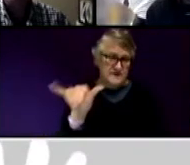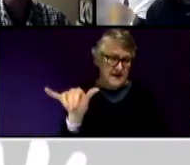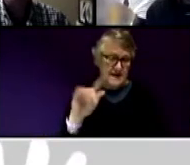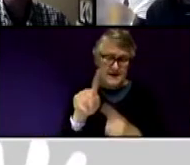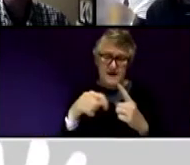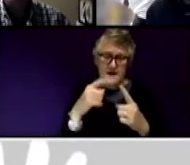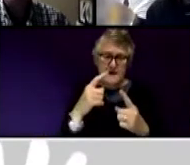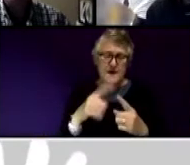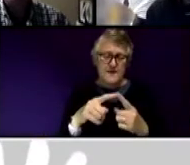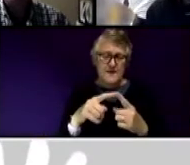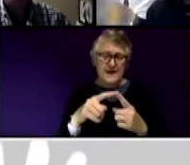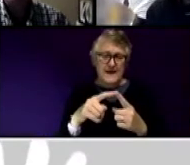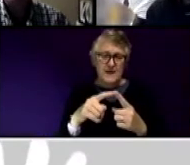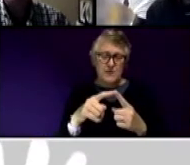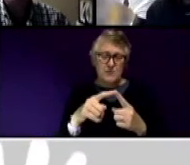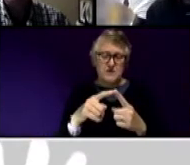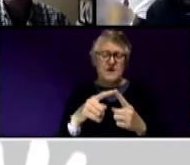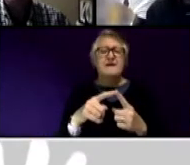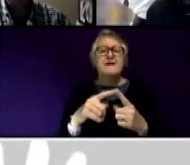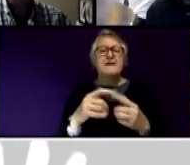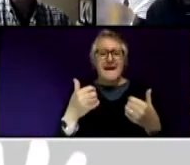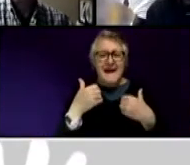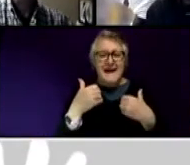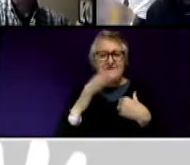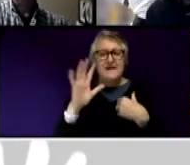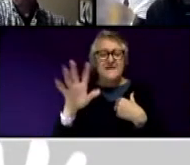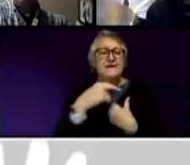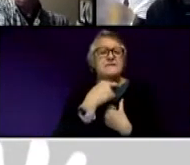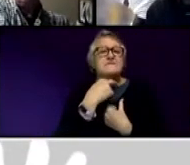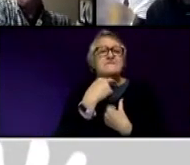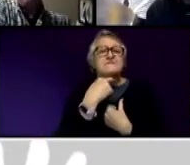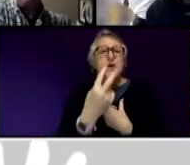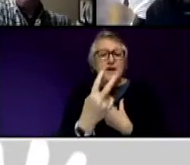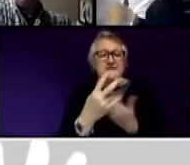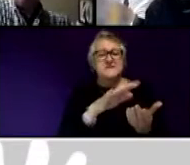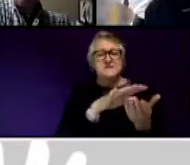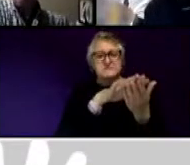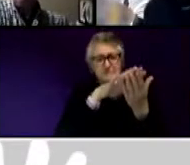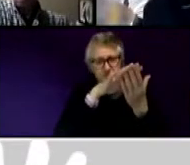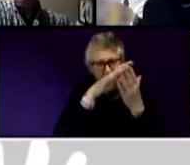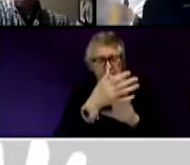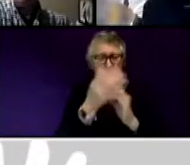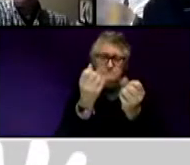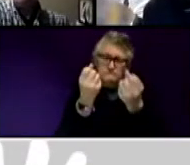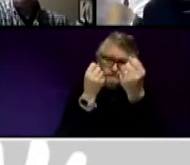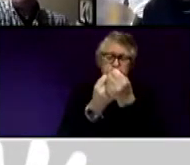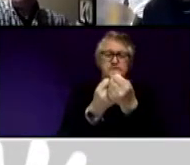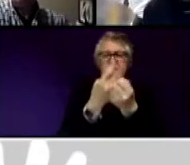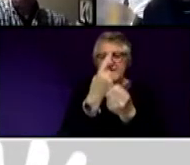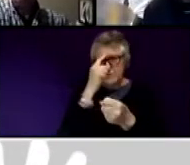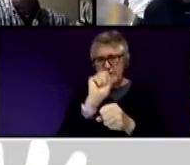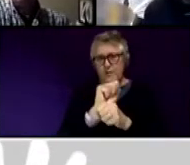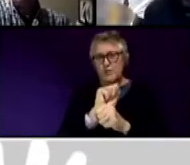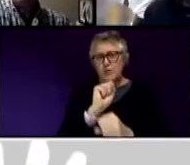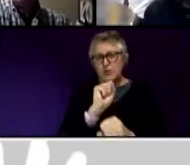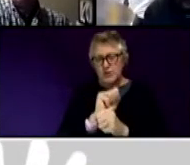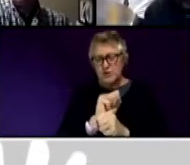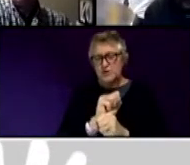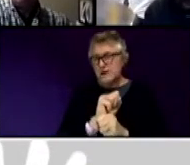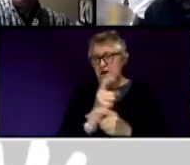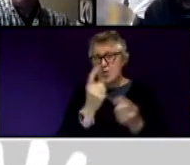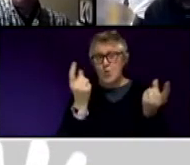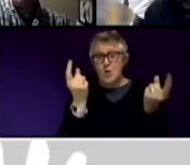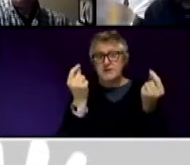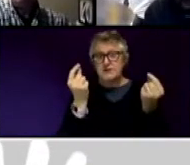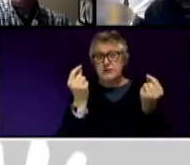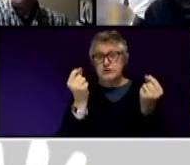their voice to work as advocates, but we need a place for them to go to do it. So that's where I'm at in all of